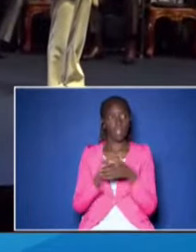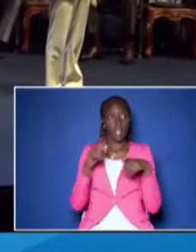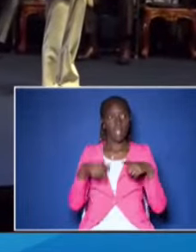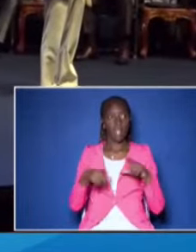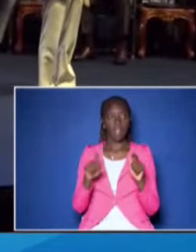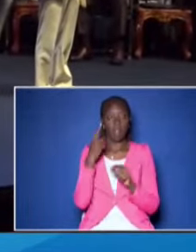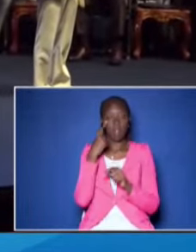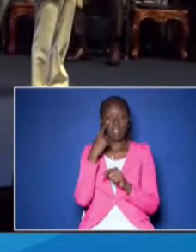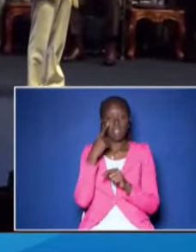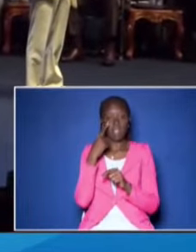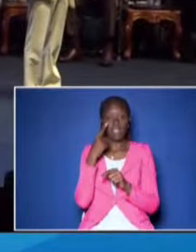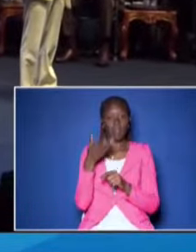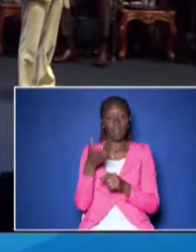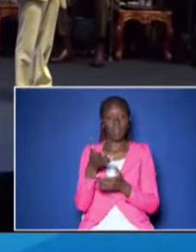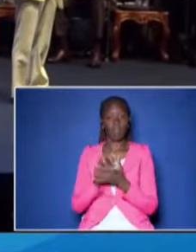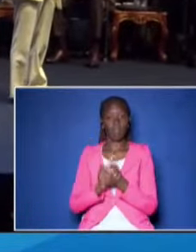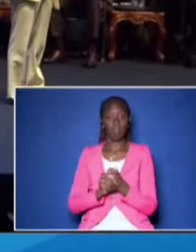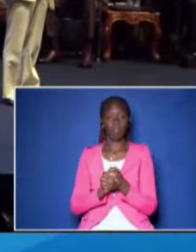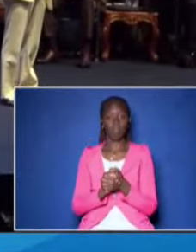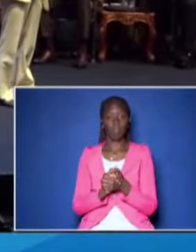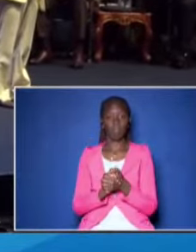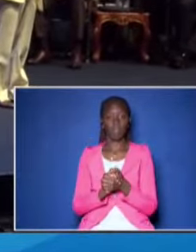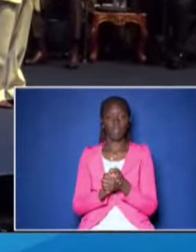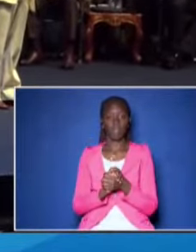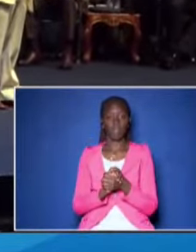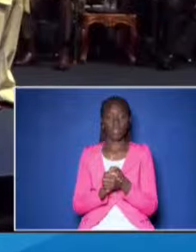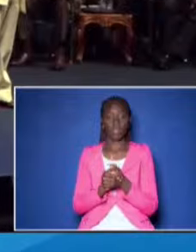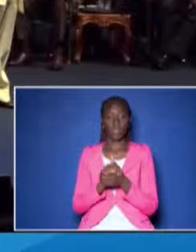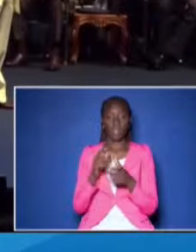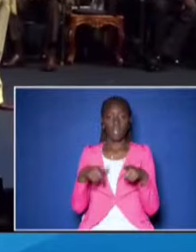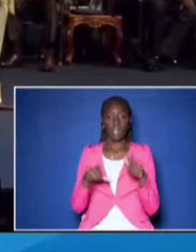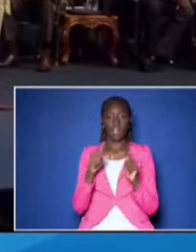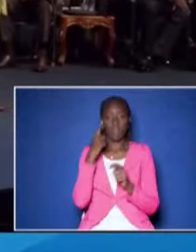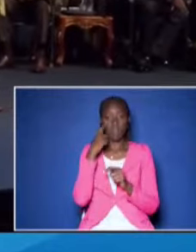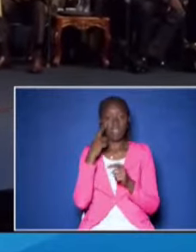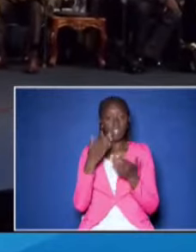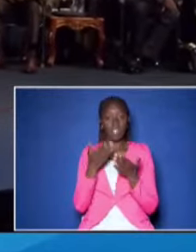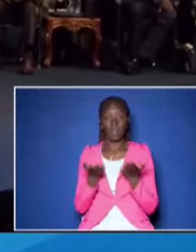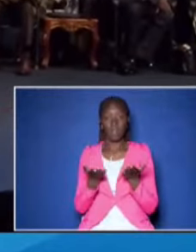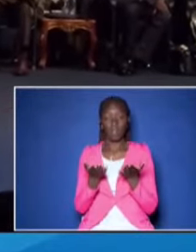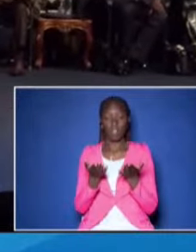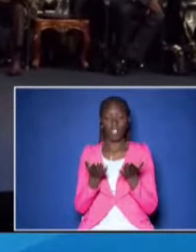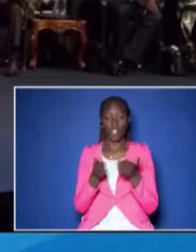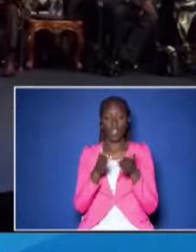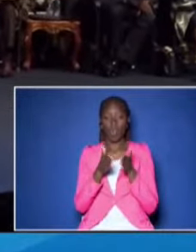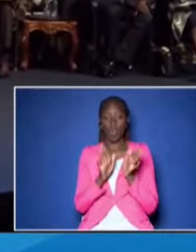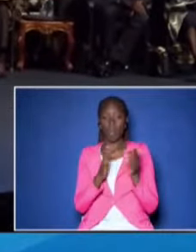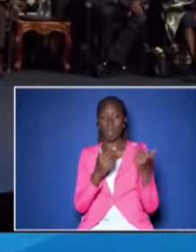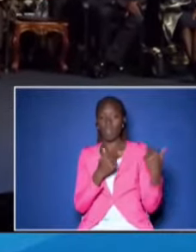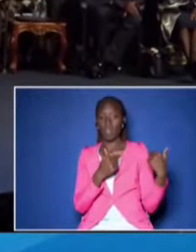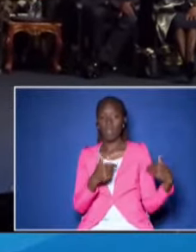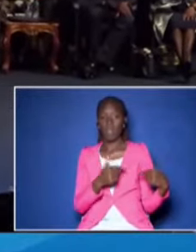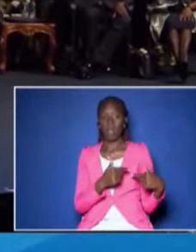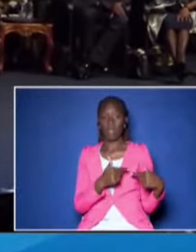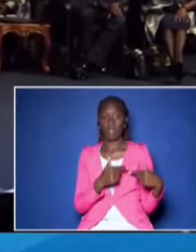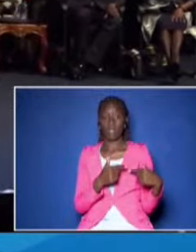see it let them see it open their